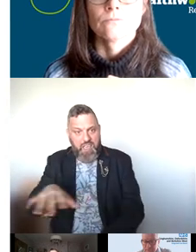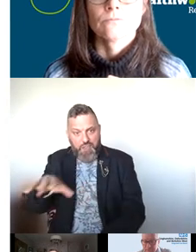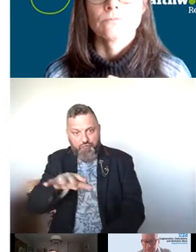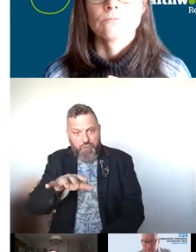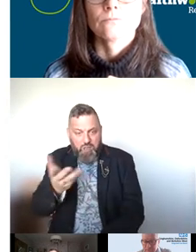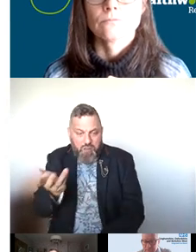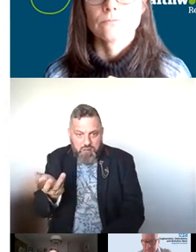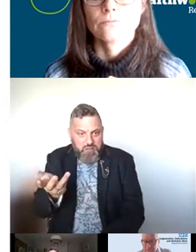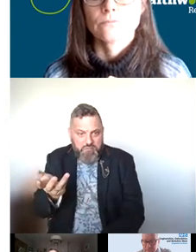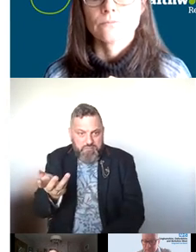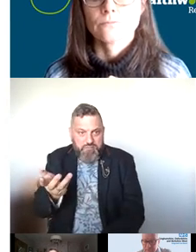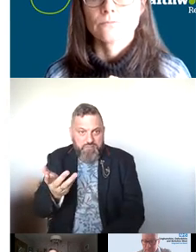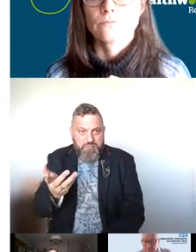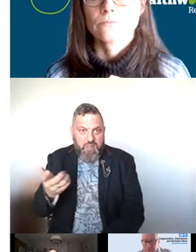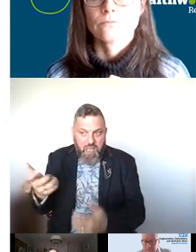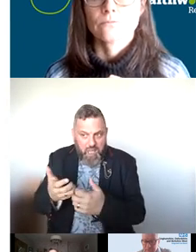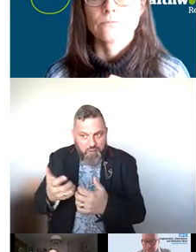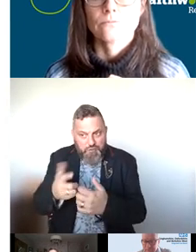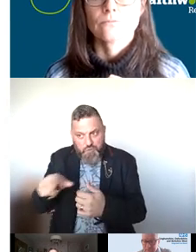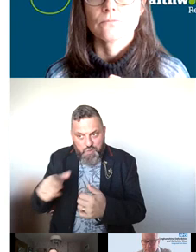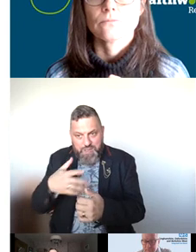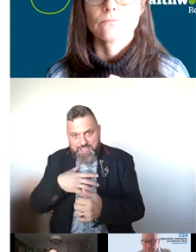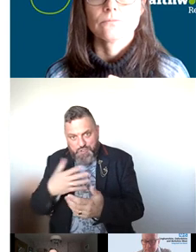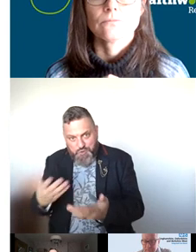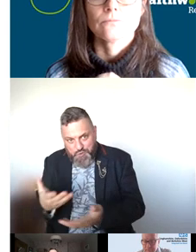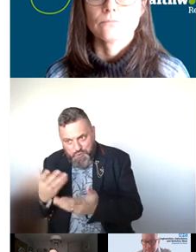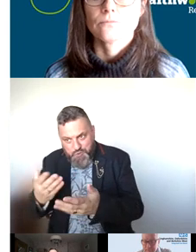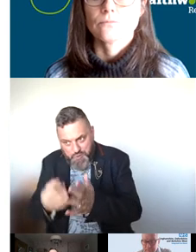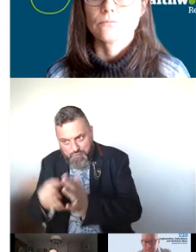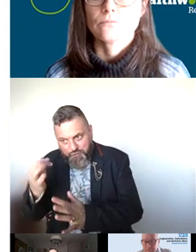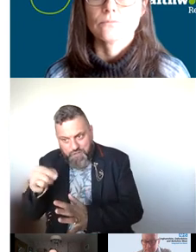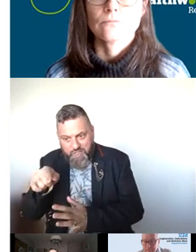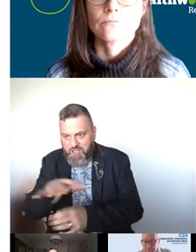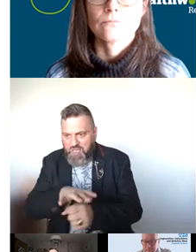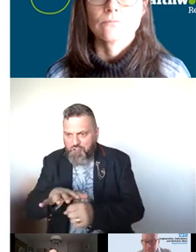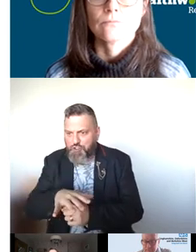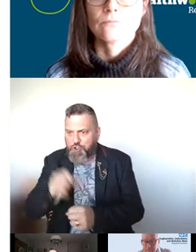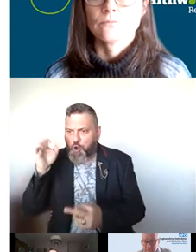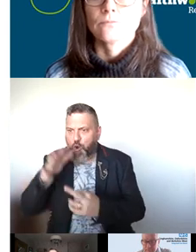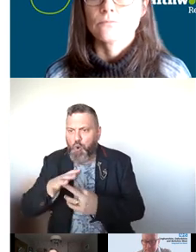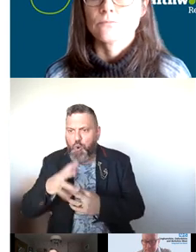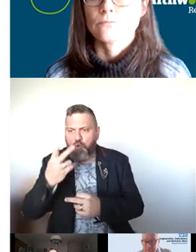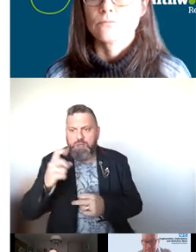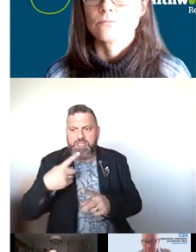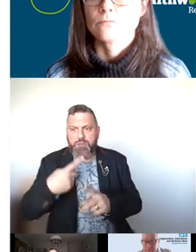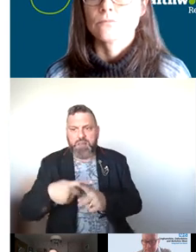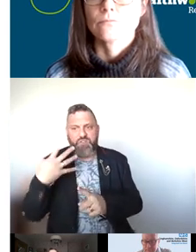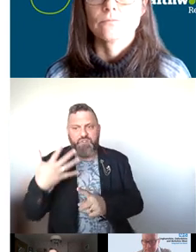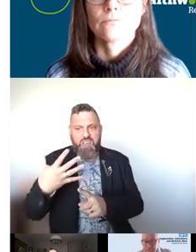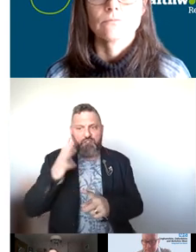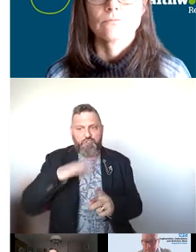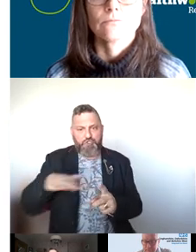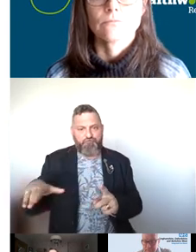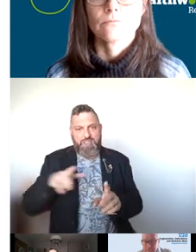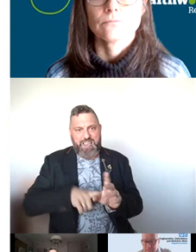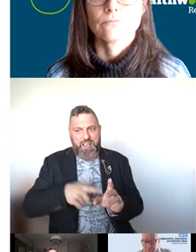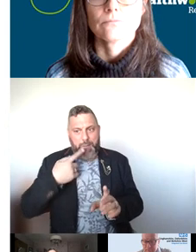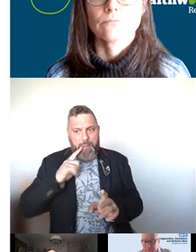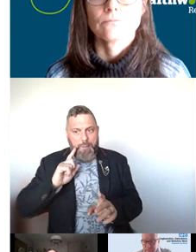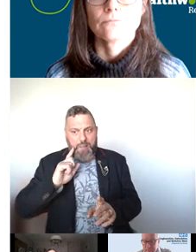driving that? What do we need to do more in those spaces? So I think the Core 20 plus 5 for children and young people is going to be a